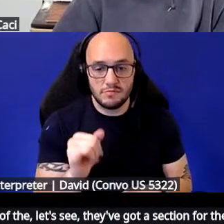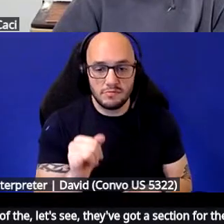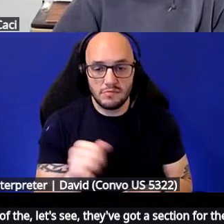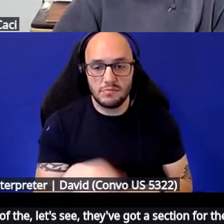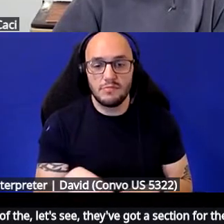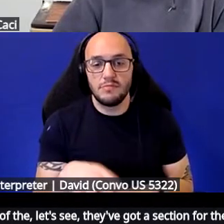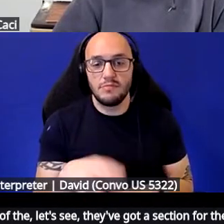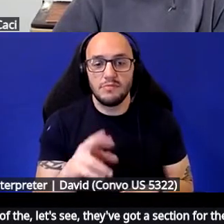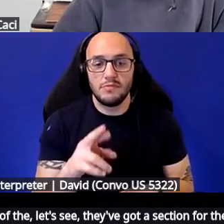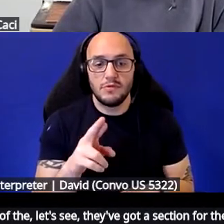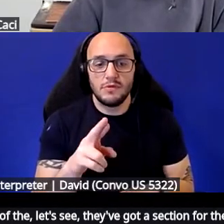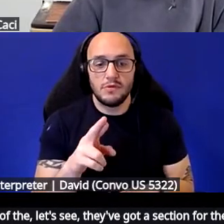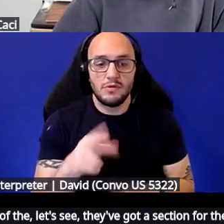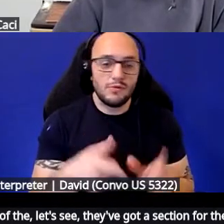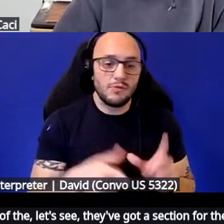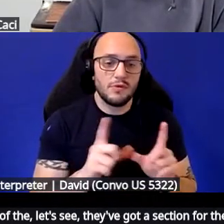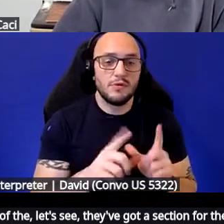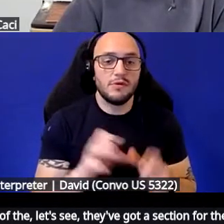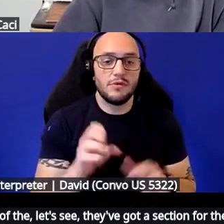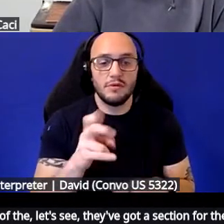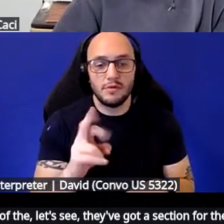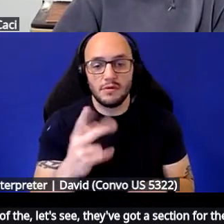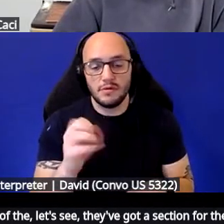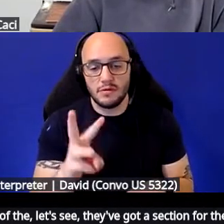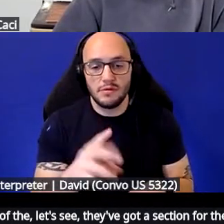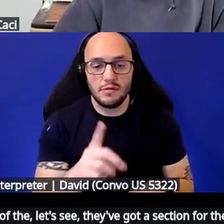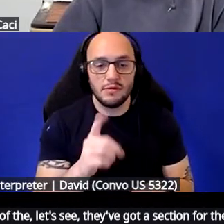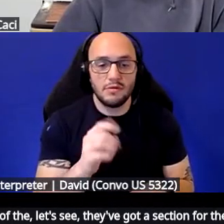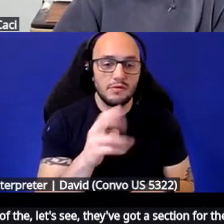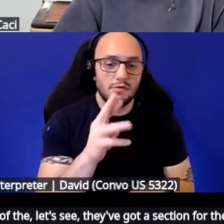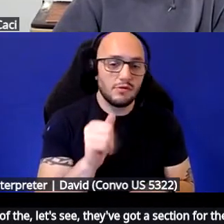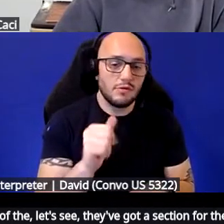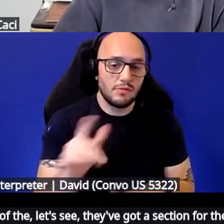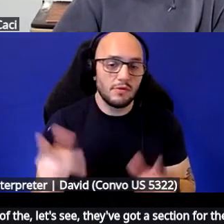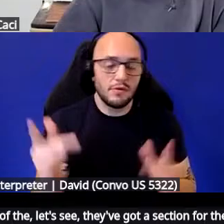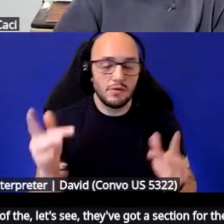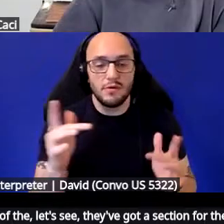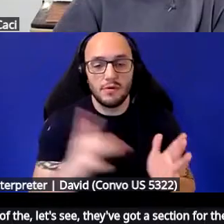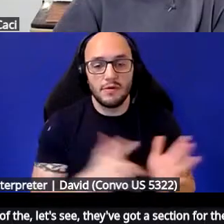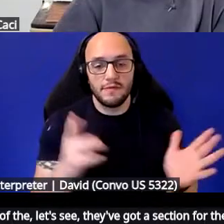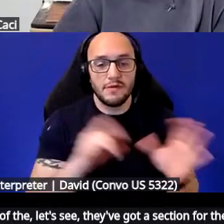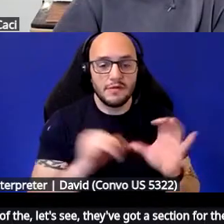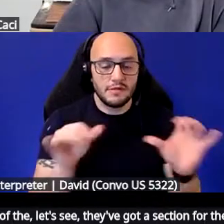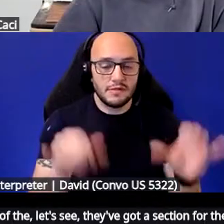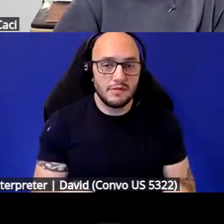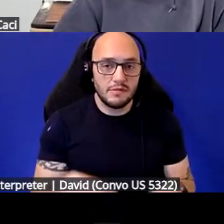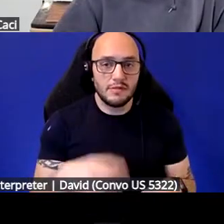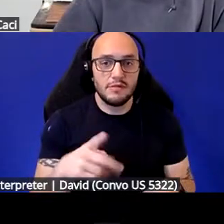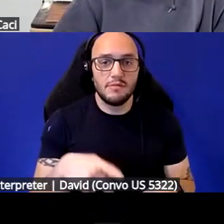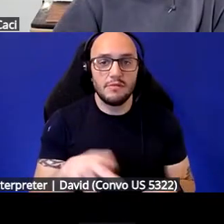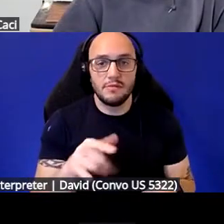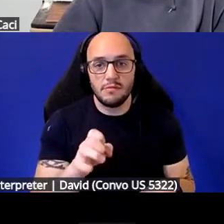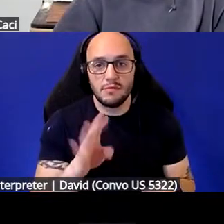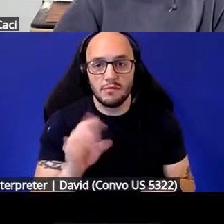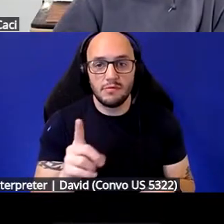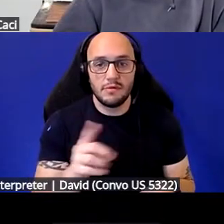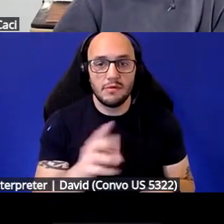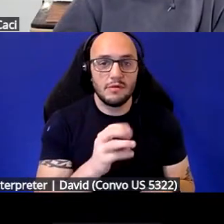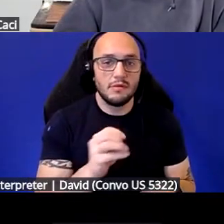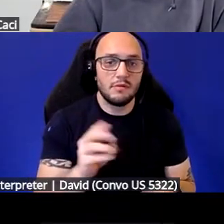the Everglow, the Dermaglow, the Advantage System, the Pulse Band, the